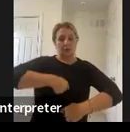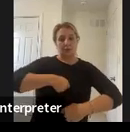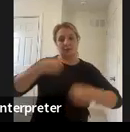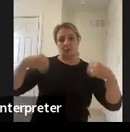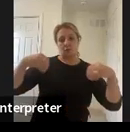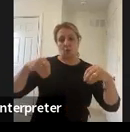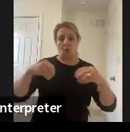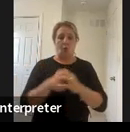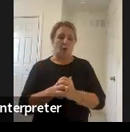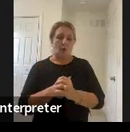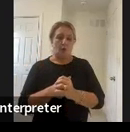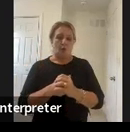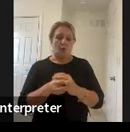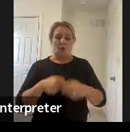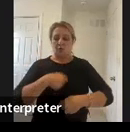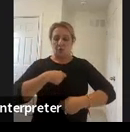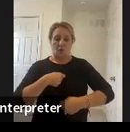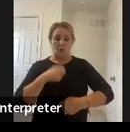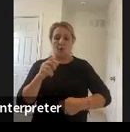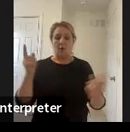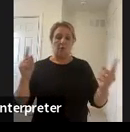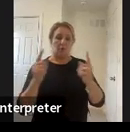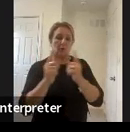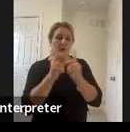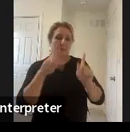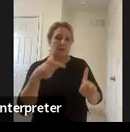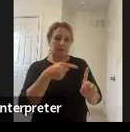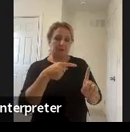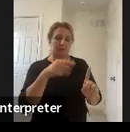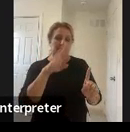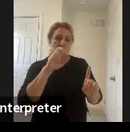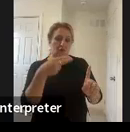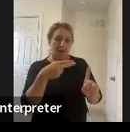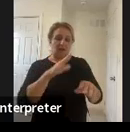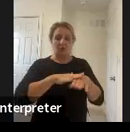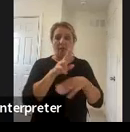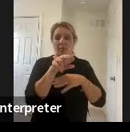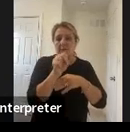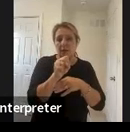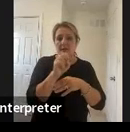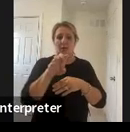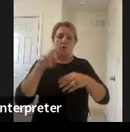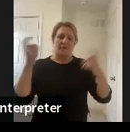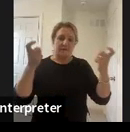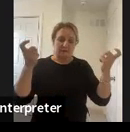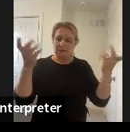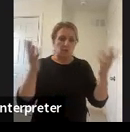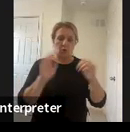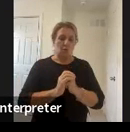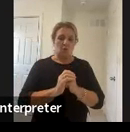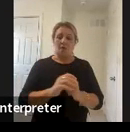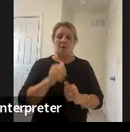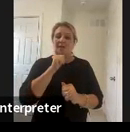or walking by someone briefly with a monkeypox rash on a bus or at a festival. It is not